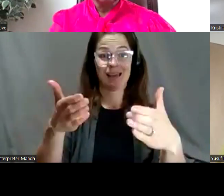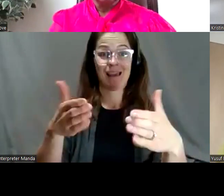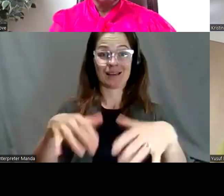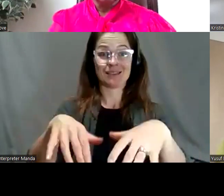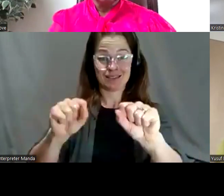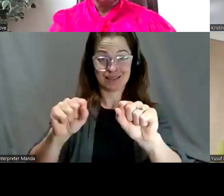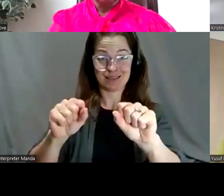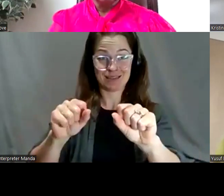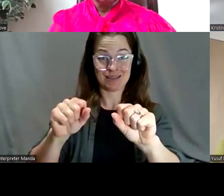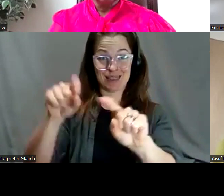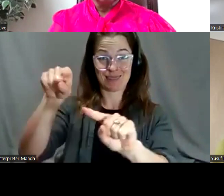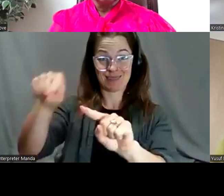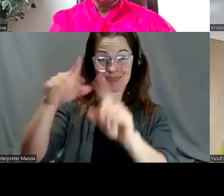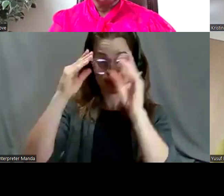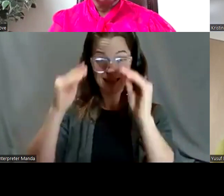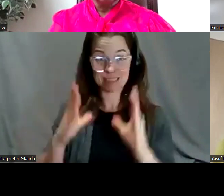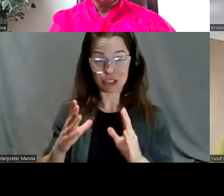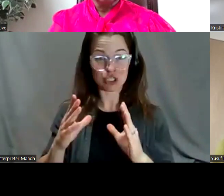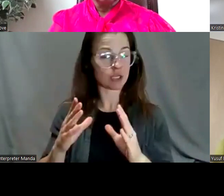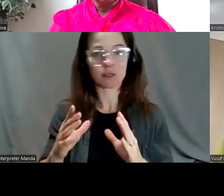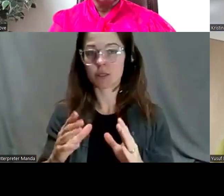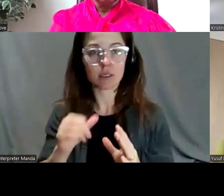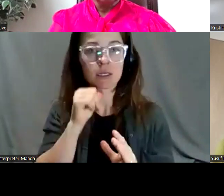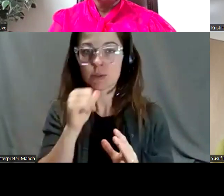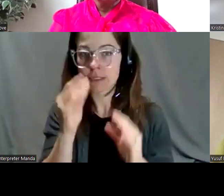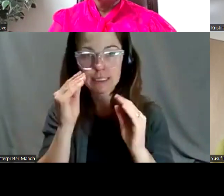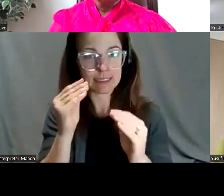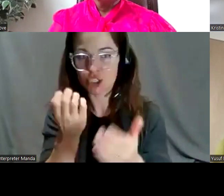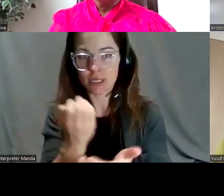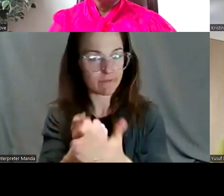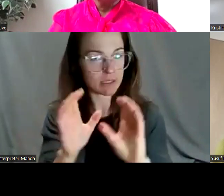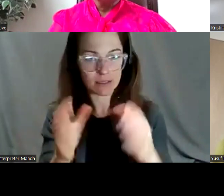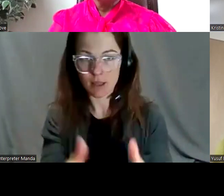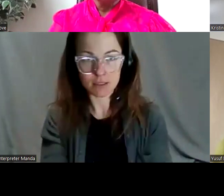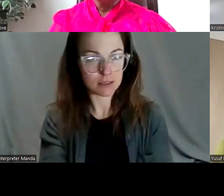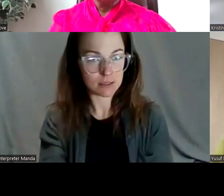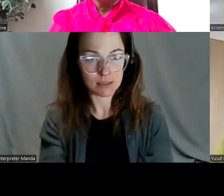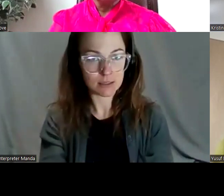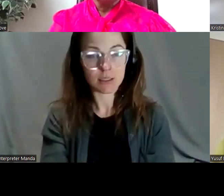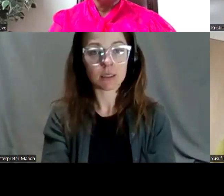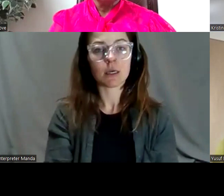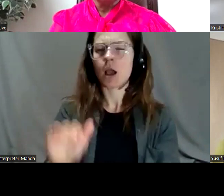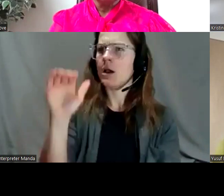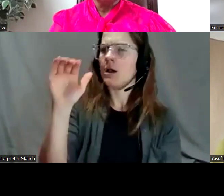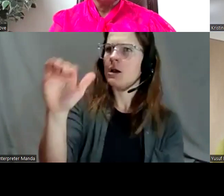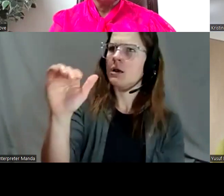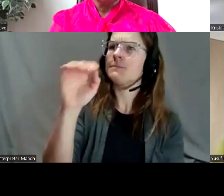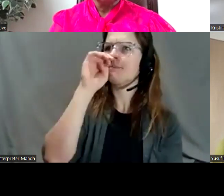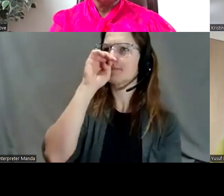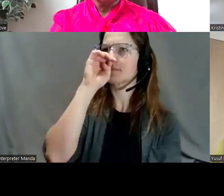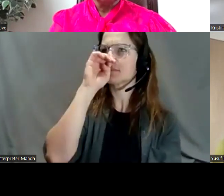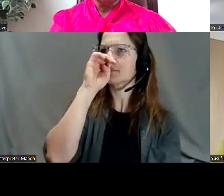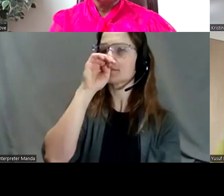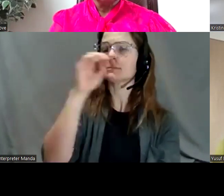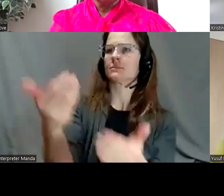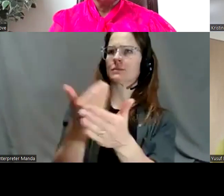this particular professor was not teaching Evidence. And then I asked him if the professor